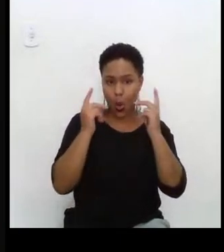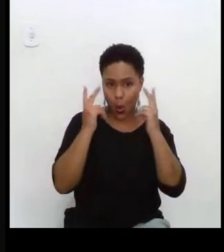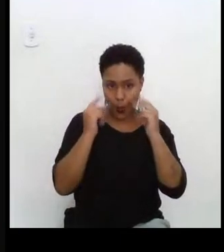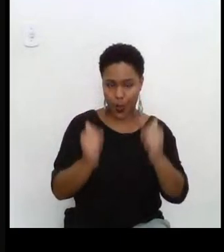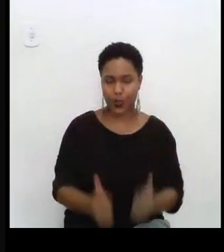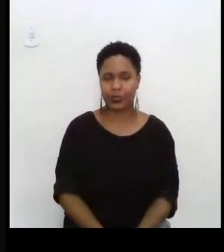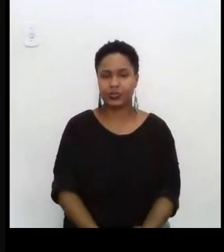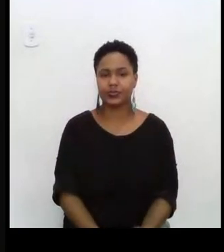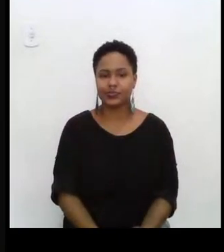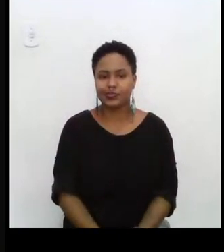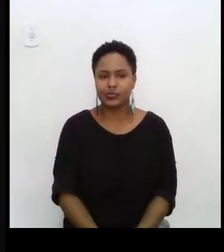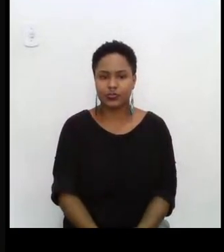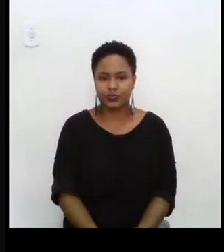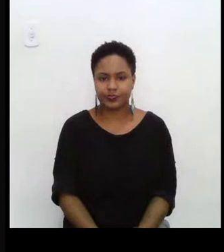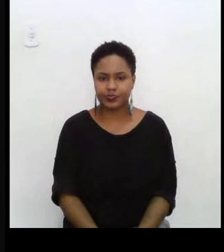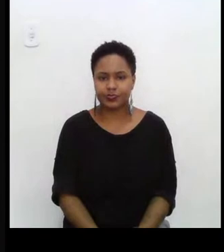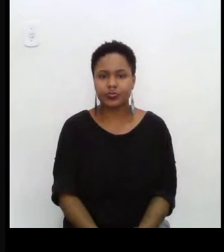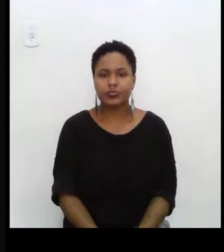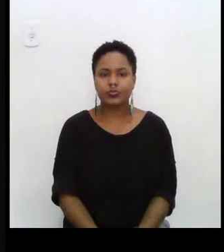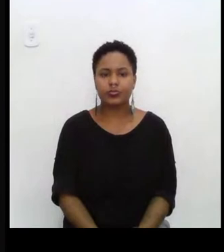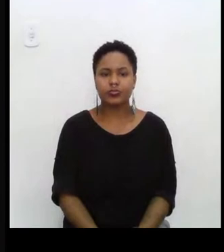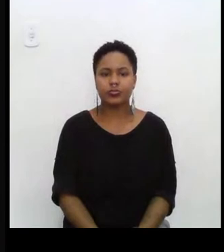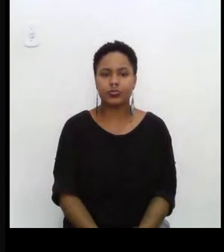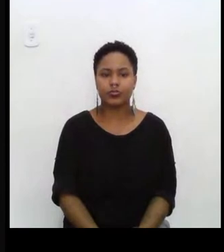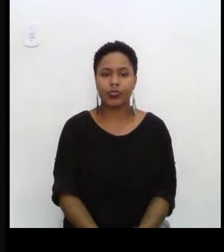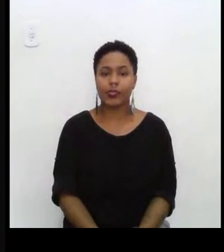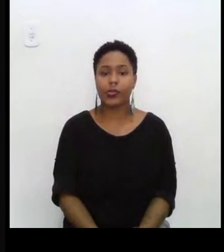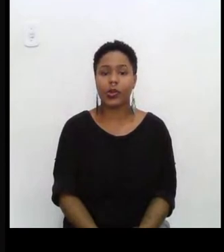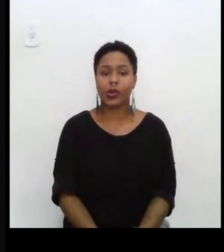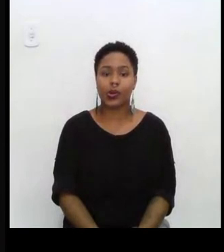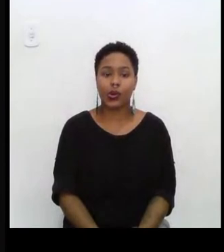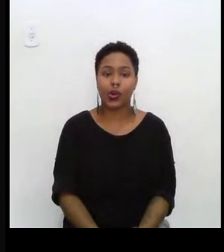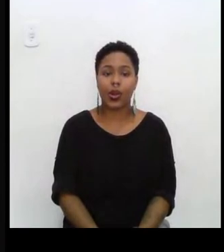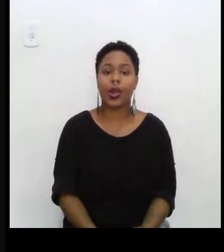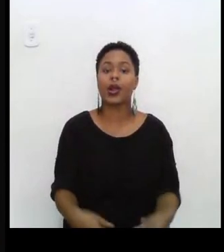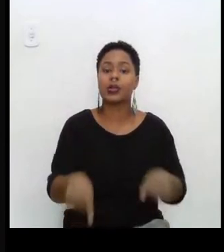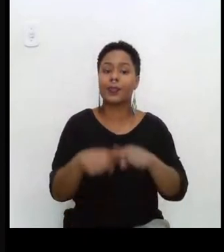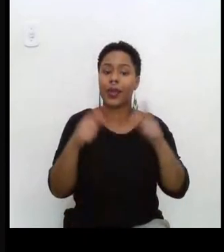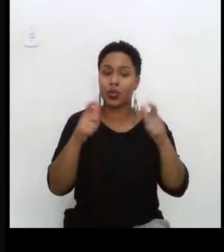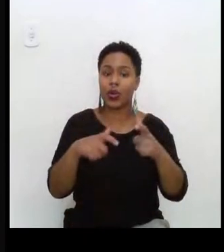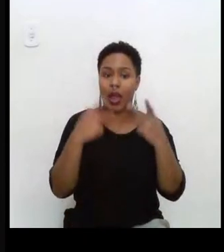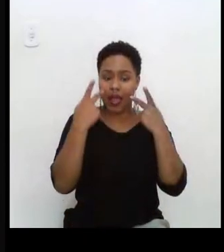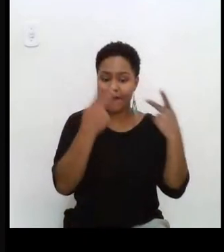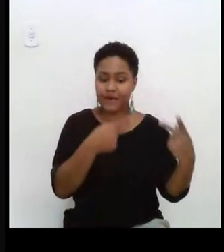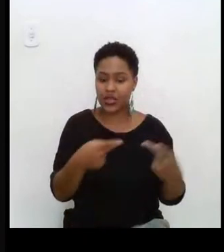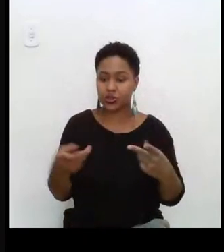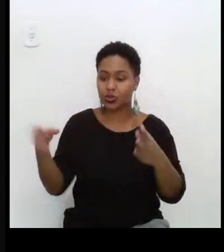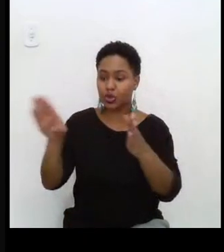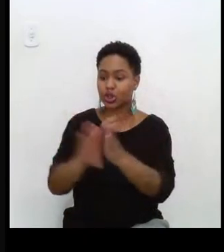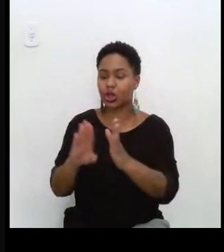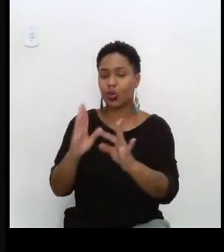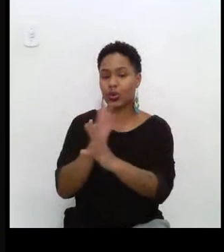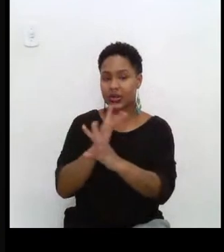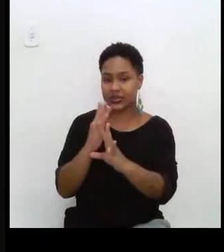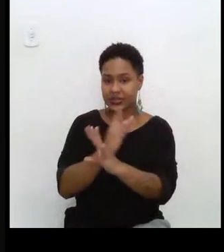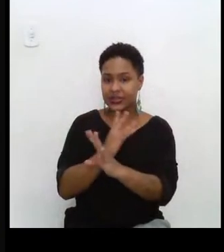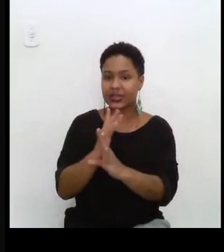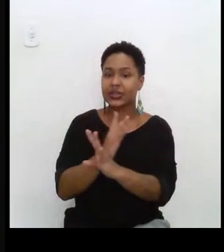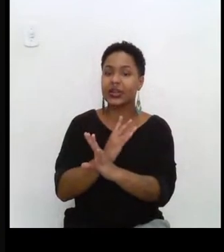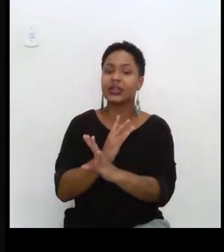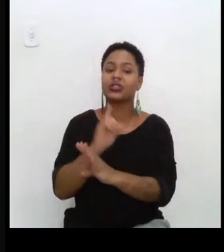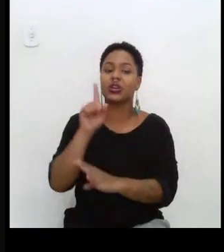E quando é que tu vai na manifeste rivenspire os gostei uma história adicionar imagem